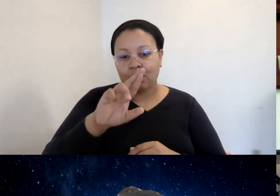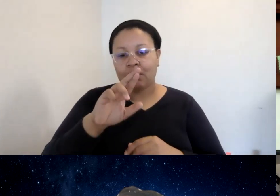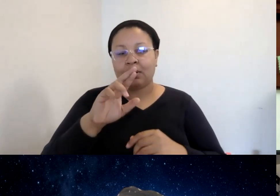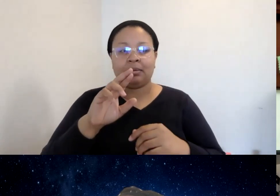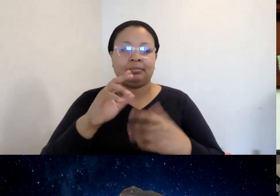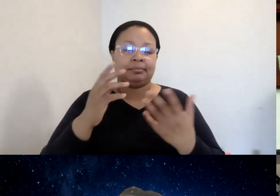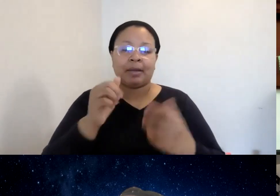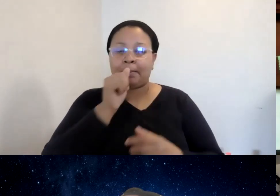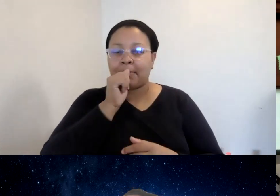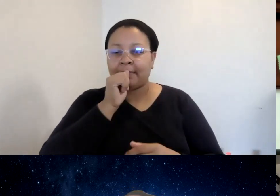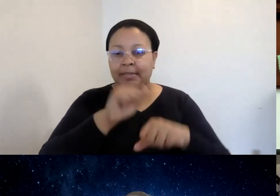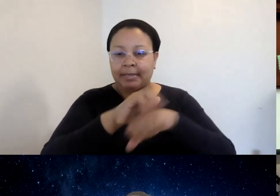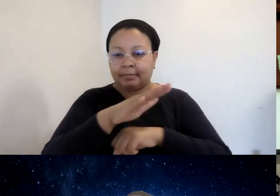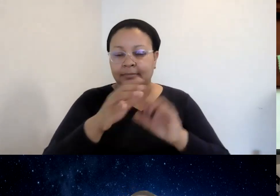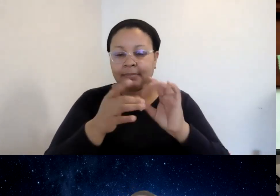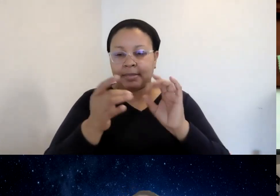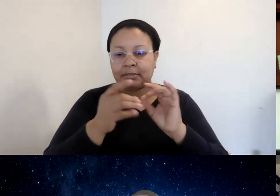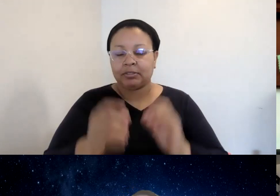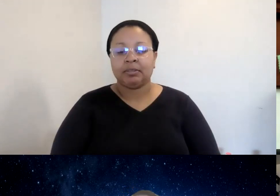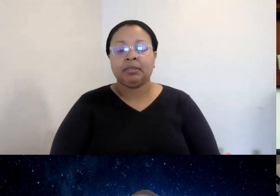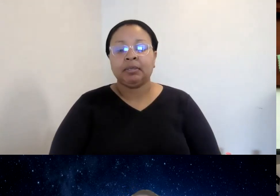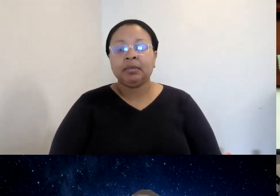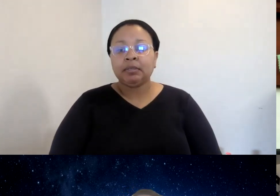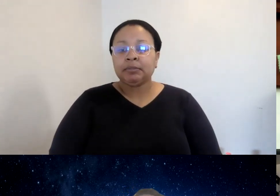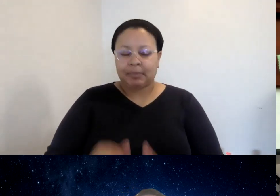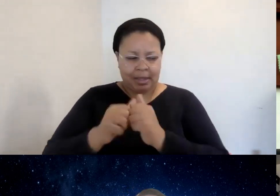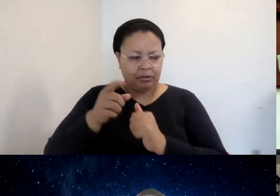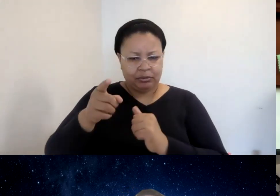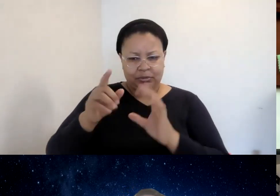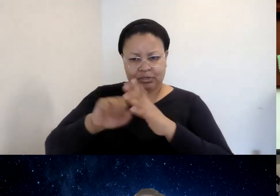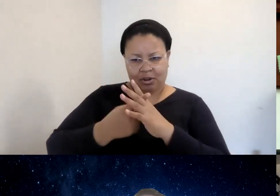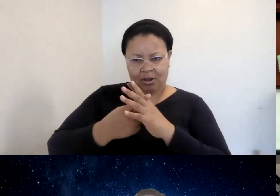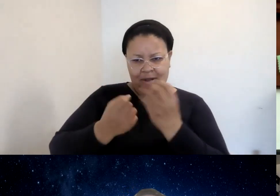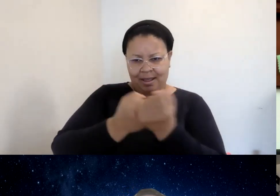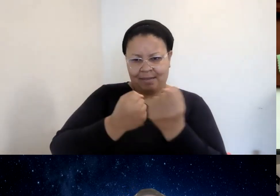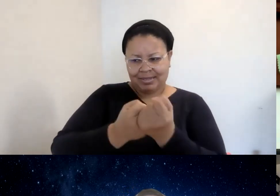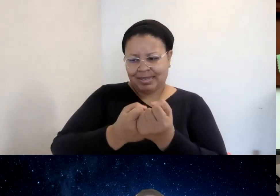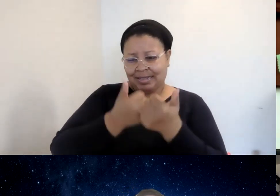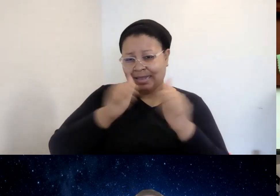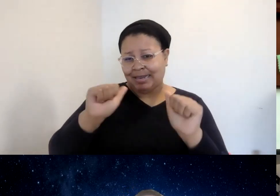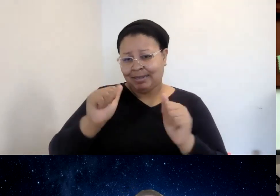Brittany Wilson asks, how did you get started in advocacy? Do you have any tips to get started?